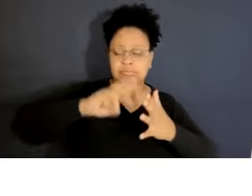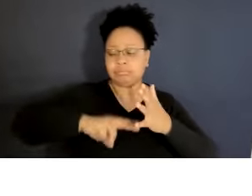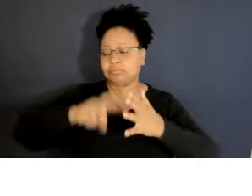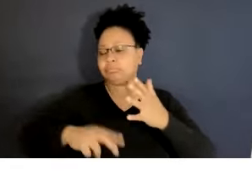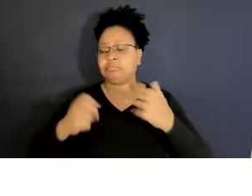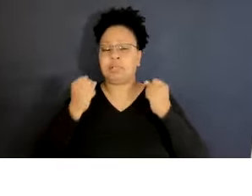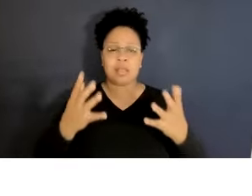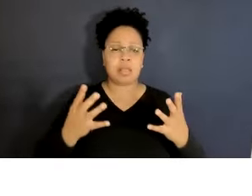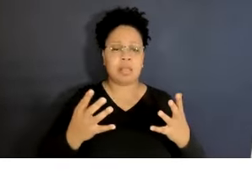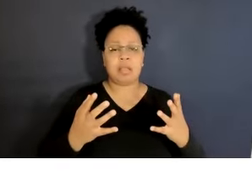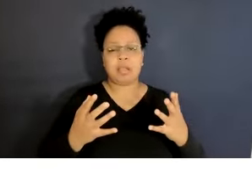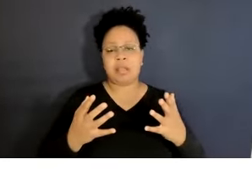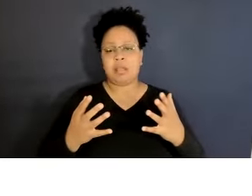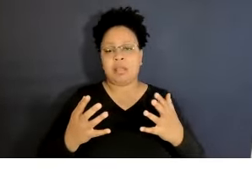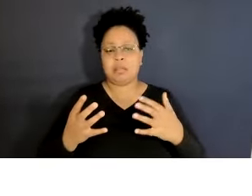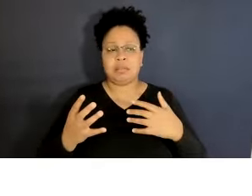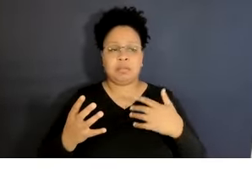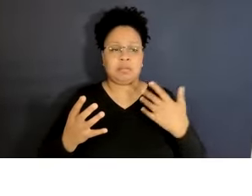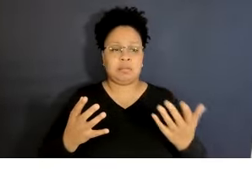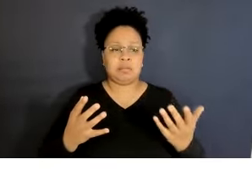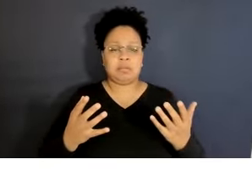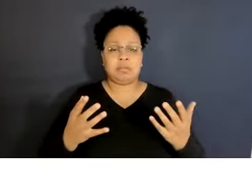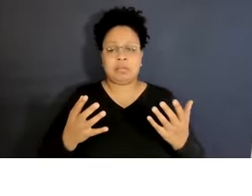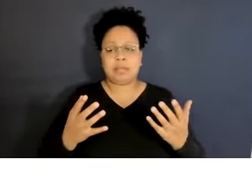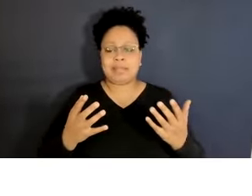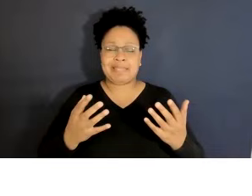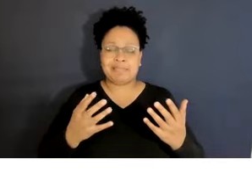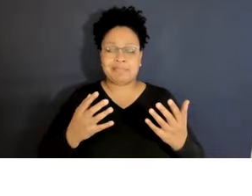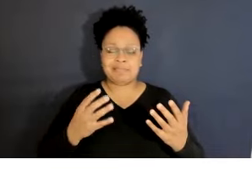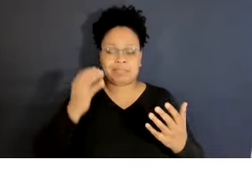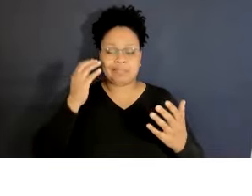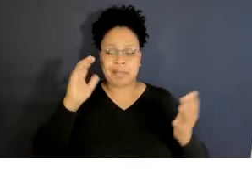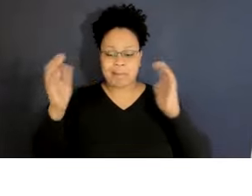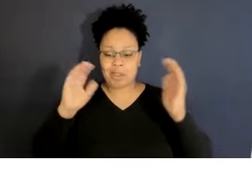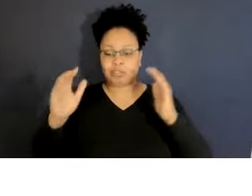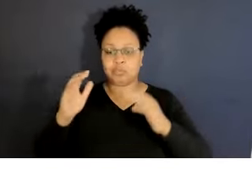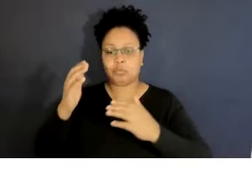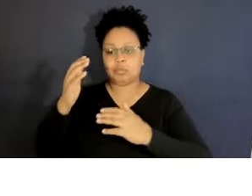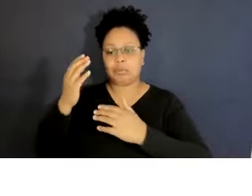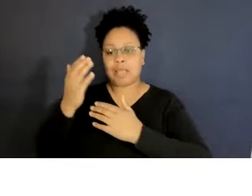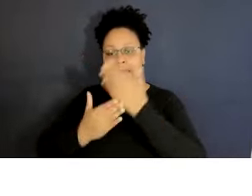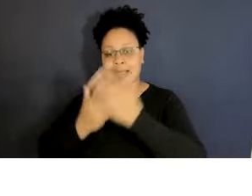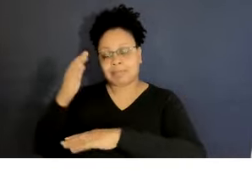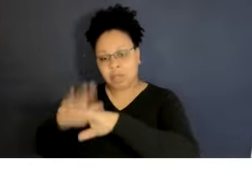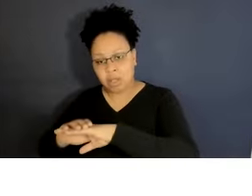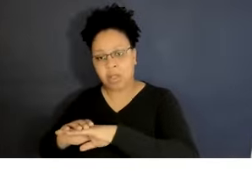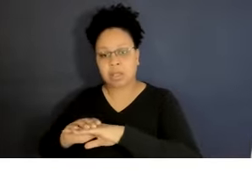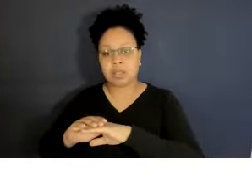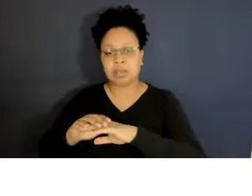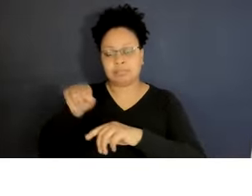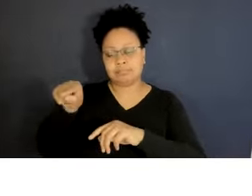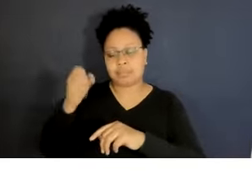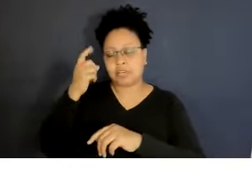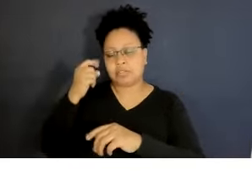can't comprehend them as well as I can be hands-on. But a lot of people, if you give them a chance, they'll do what they need to